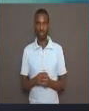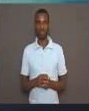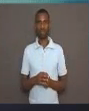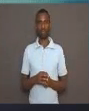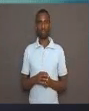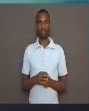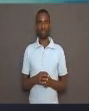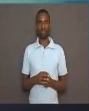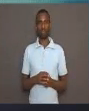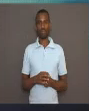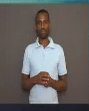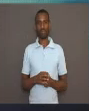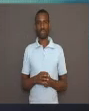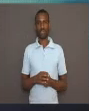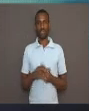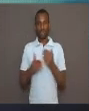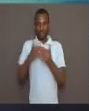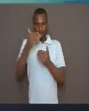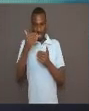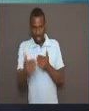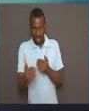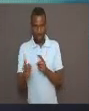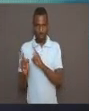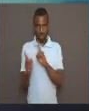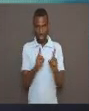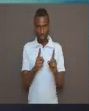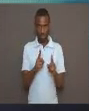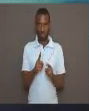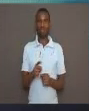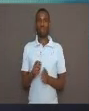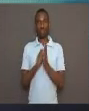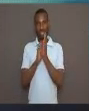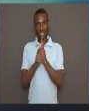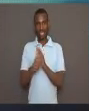Next, we will look at an example of adhesion.